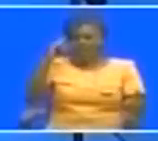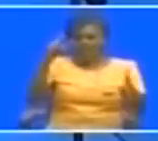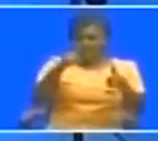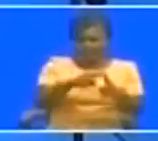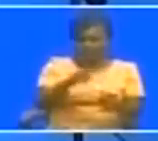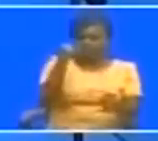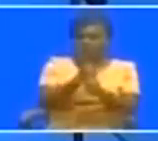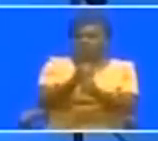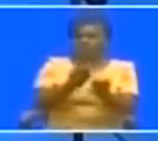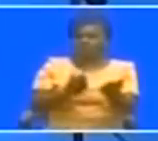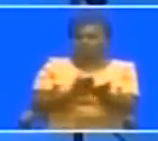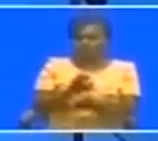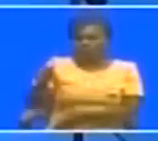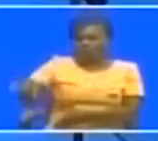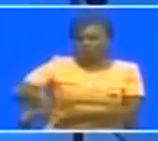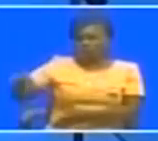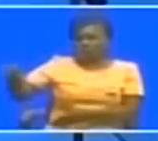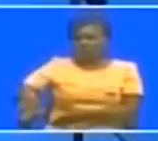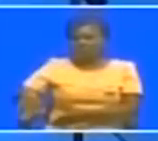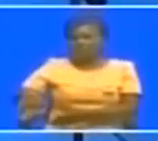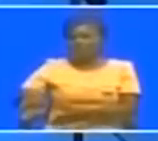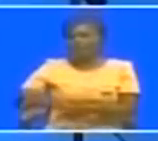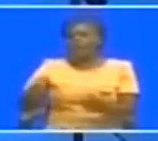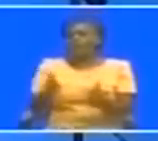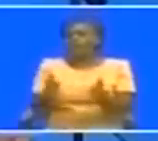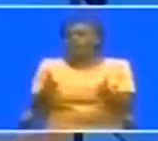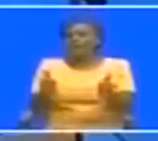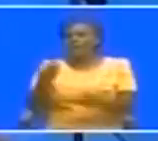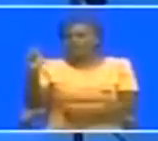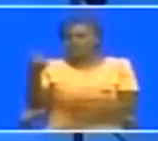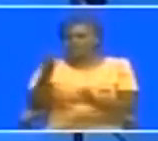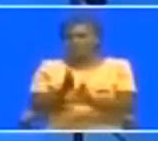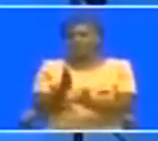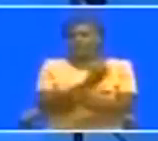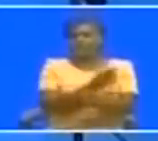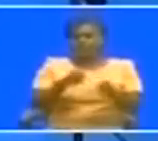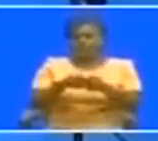ensure Uchumi is profitable in Kenya before seeking growth in the regional markets.